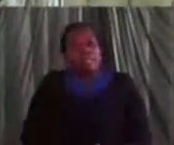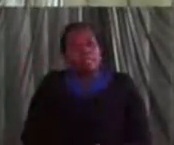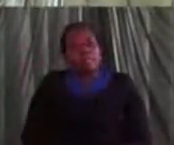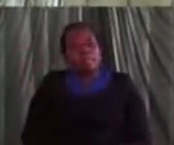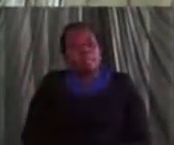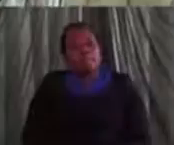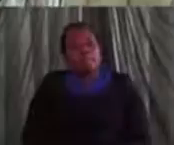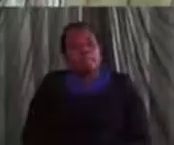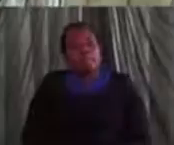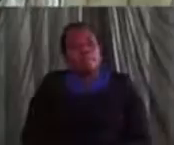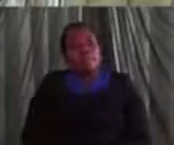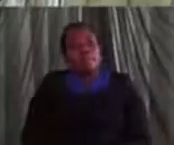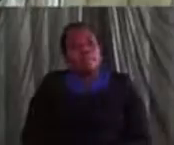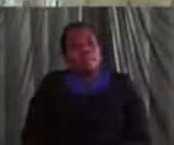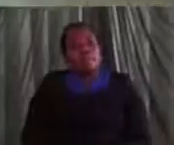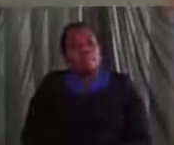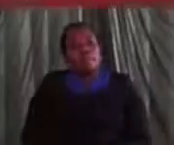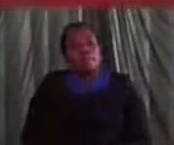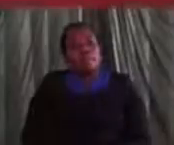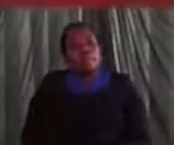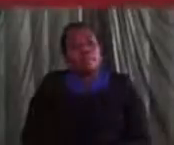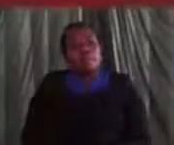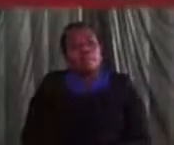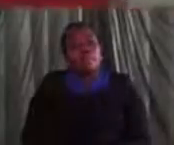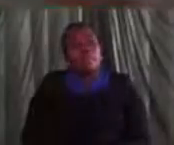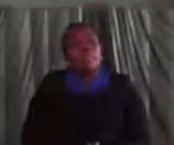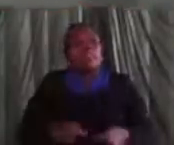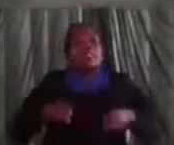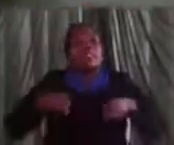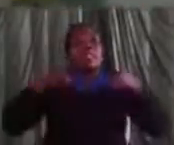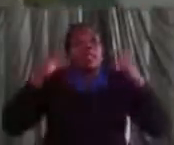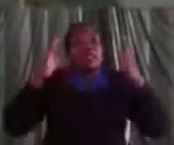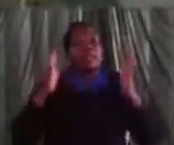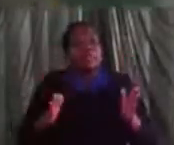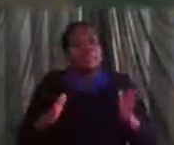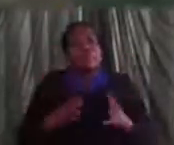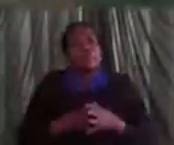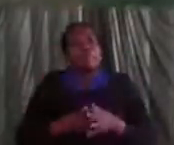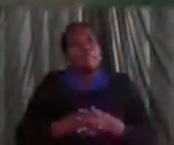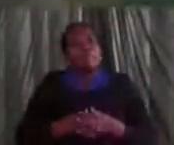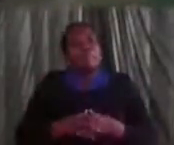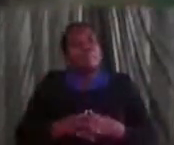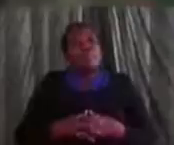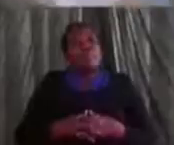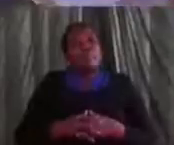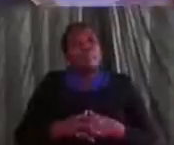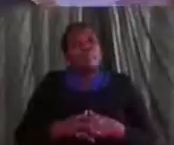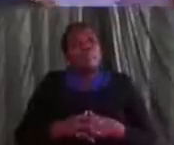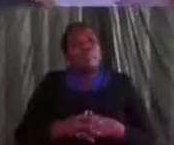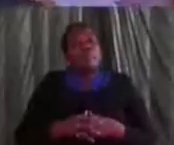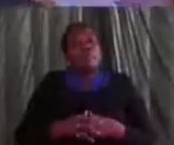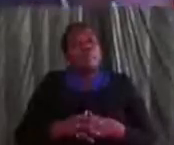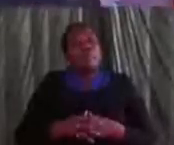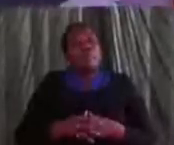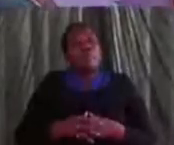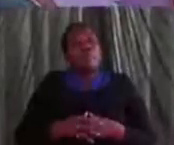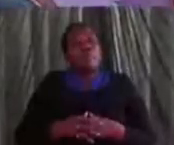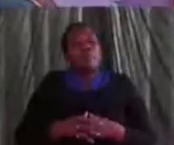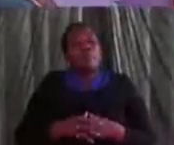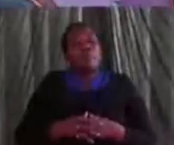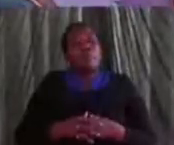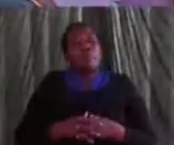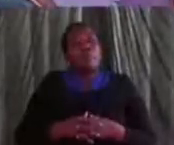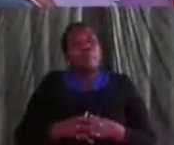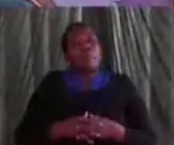Chair, Yes, Your Honor. I have issues